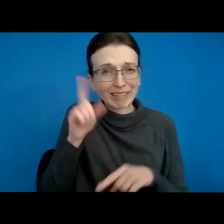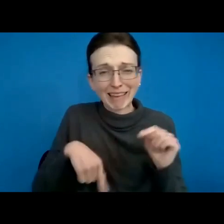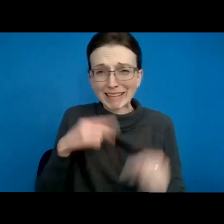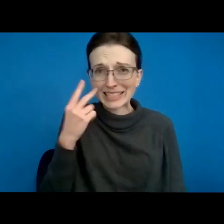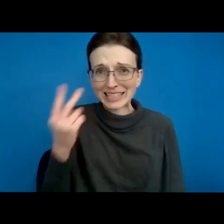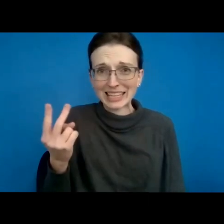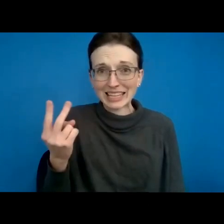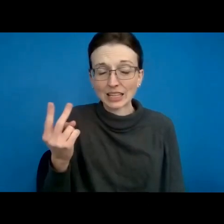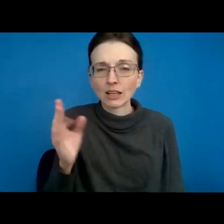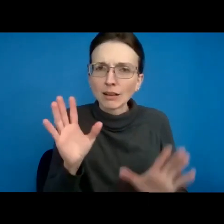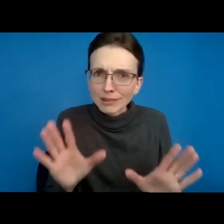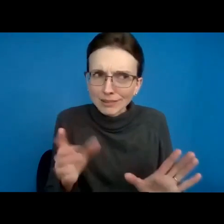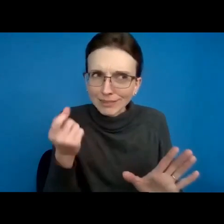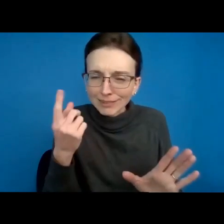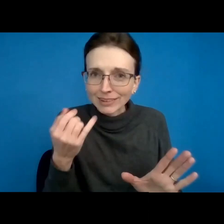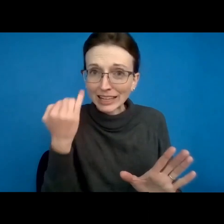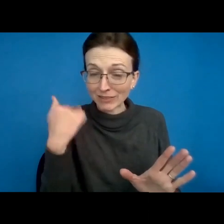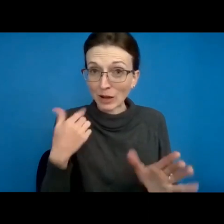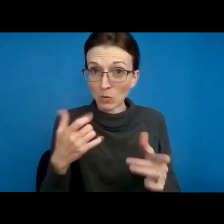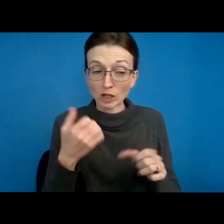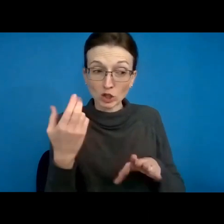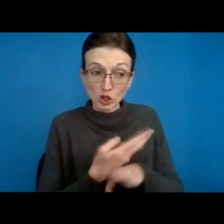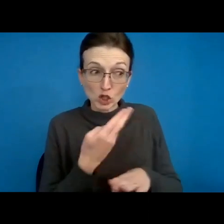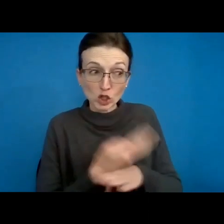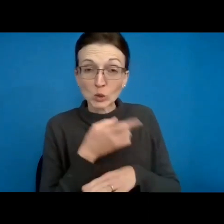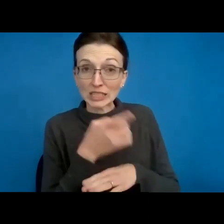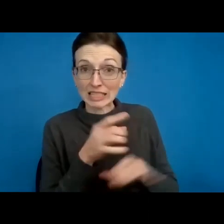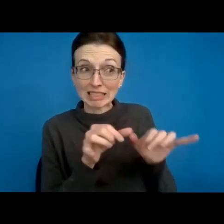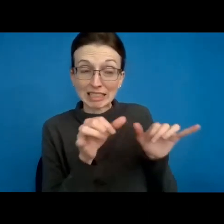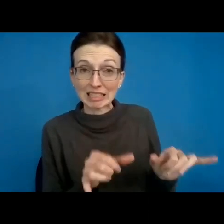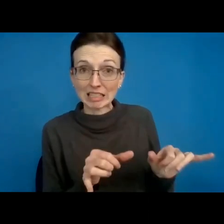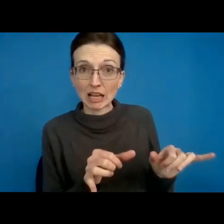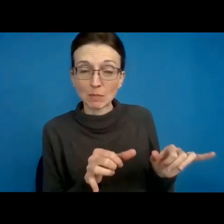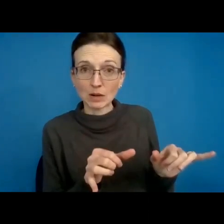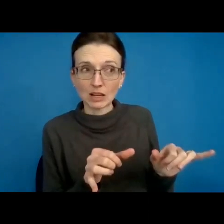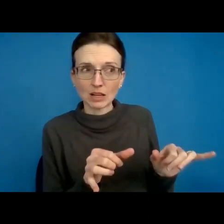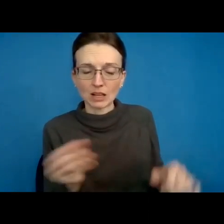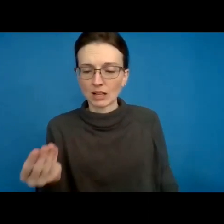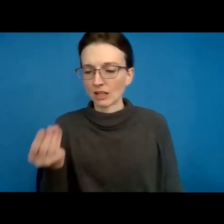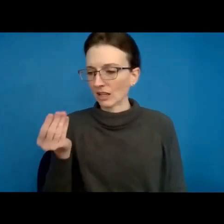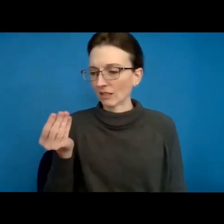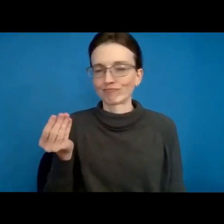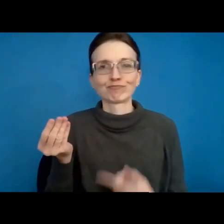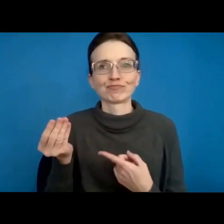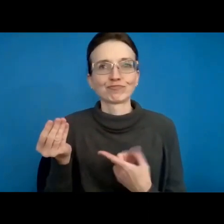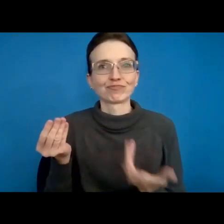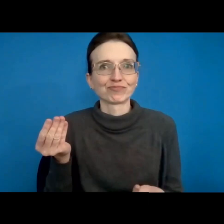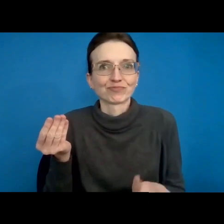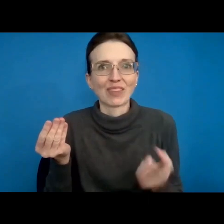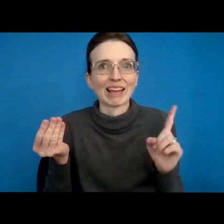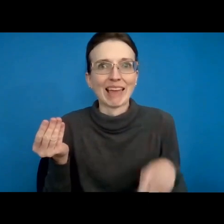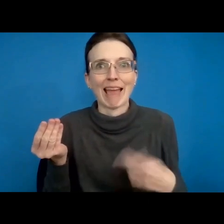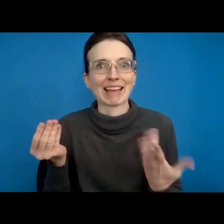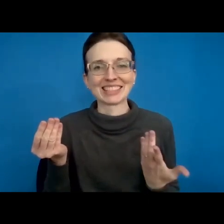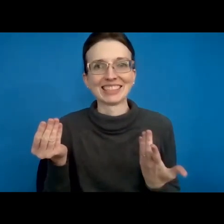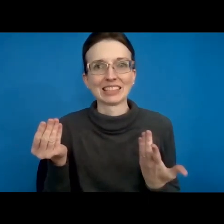to know how to use the system, the actual manual itself was inaccessible. I'm